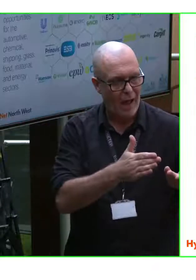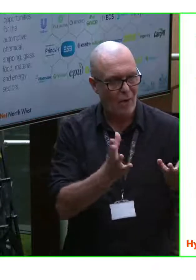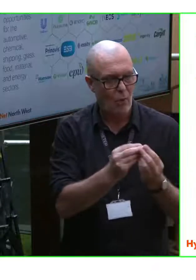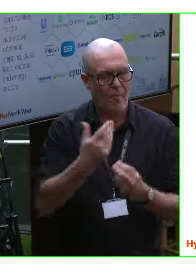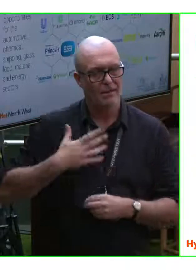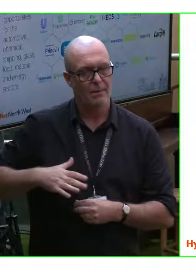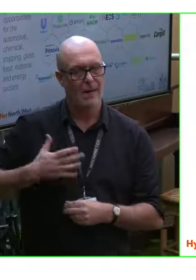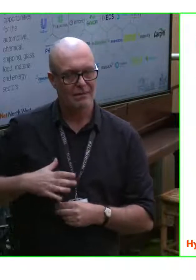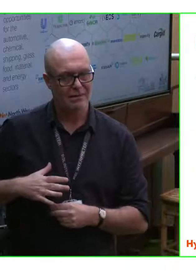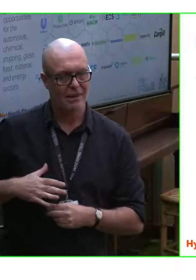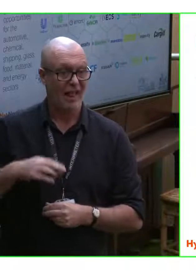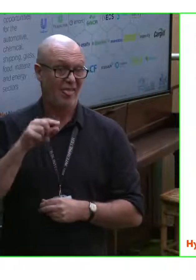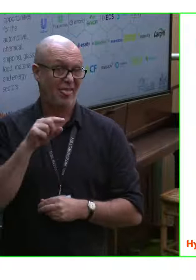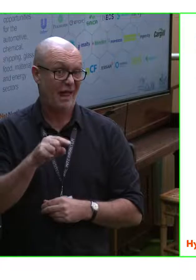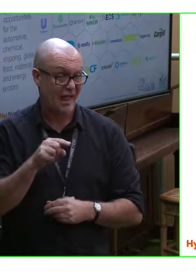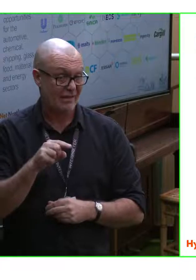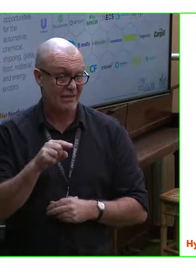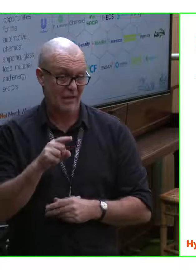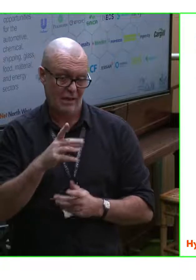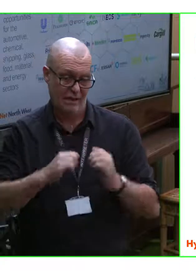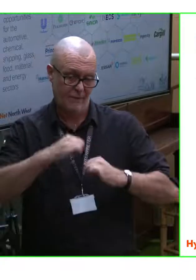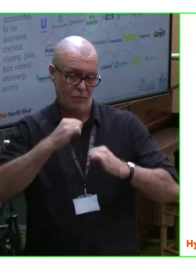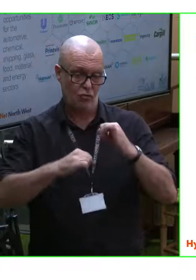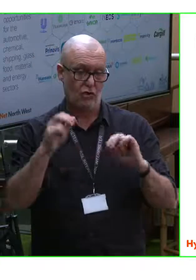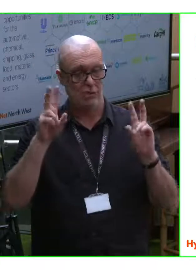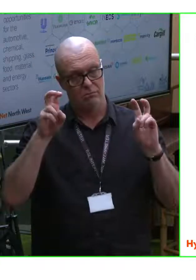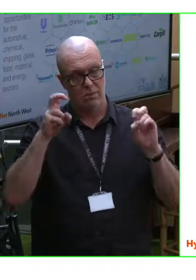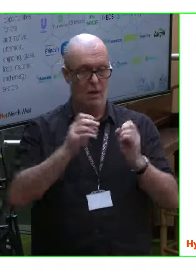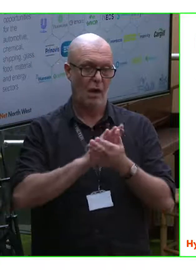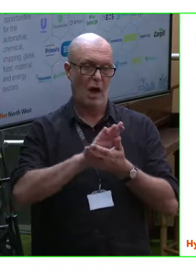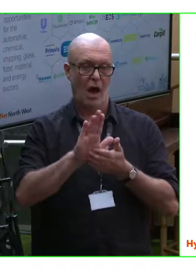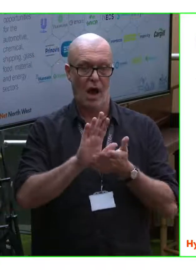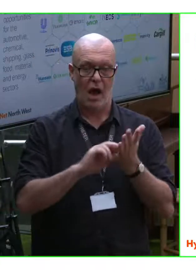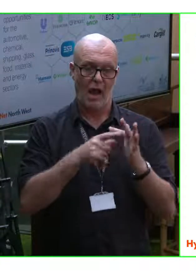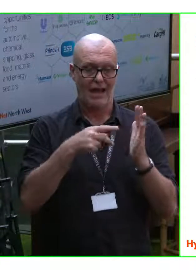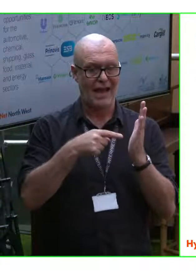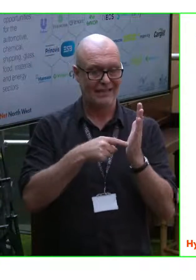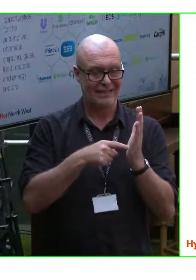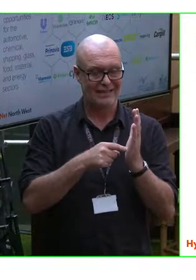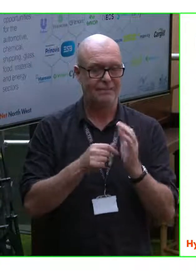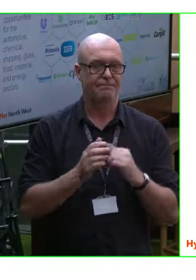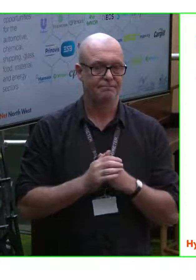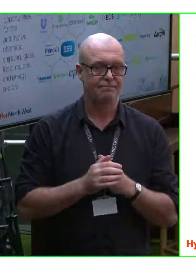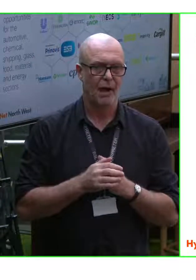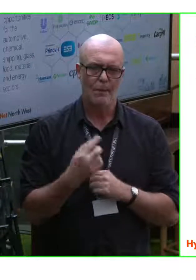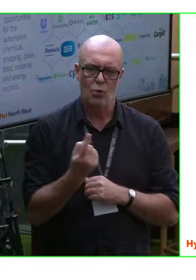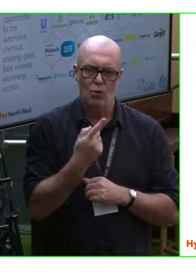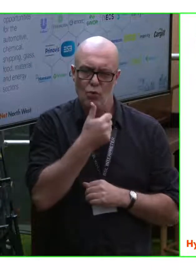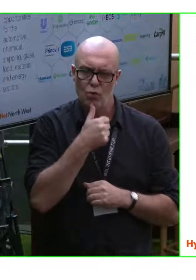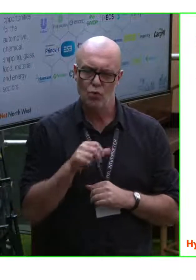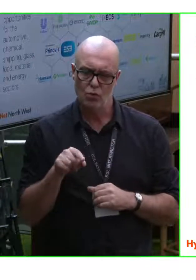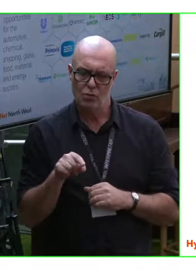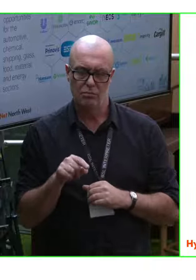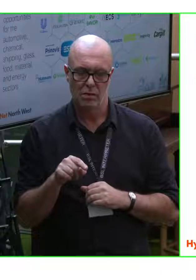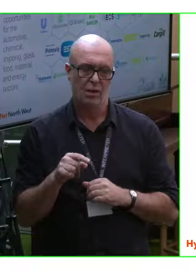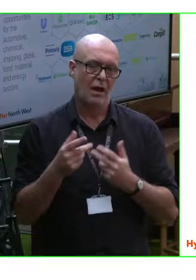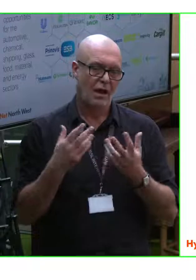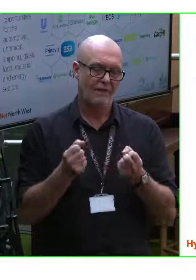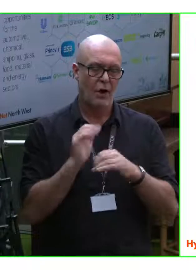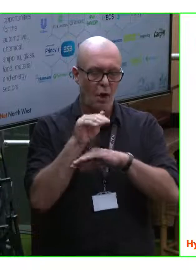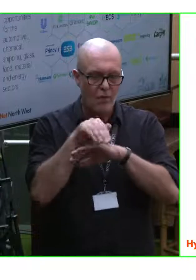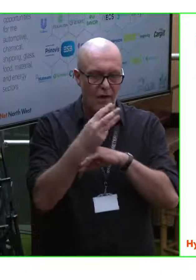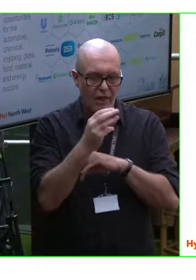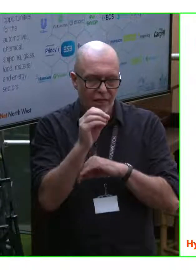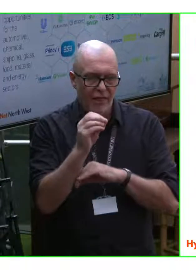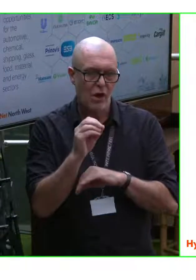is HyNet, but importantly, it's about who is going to use it. You can see on this chart, we have over 30 users of